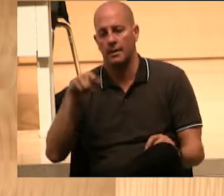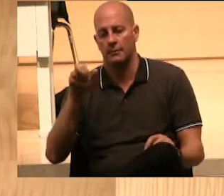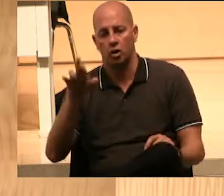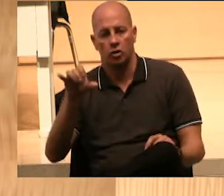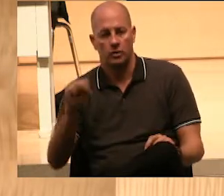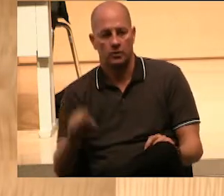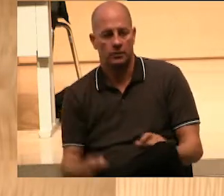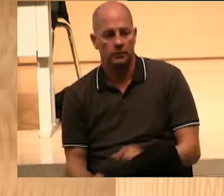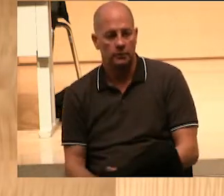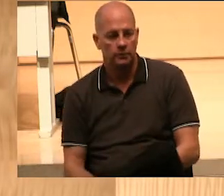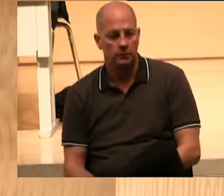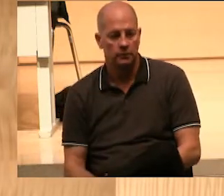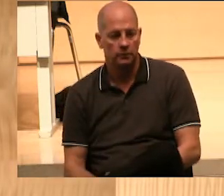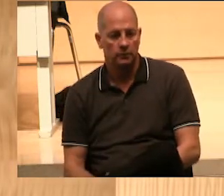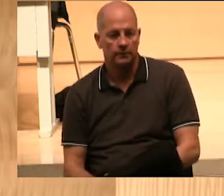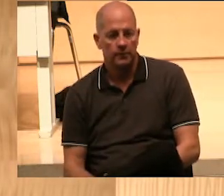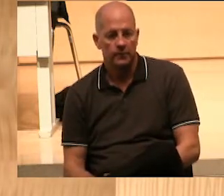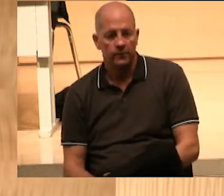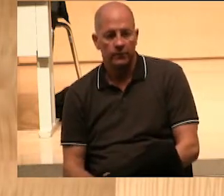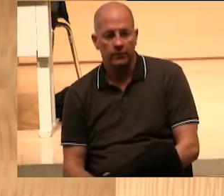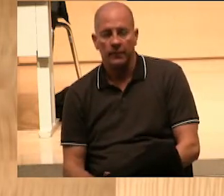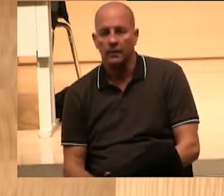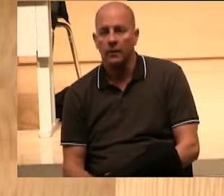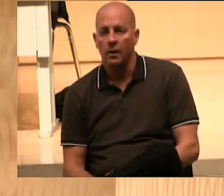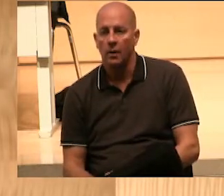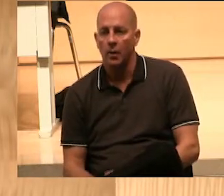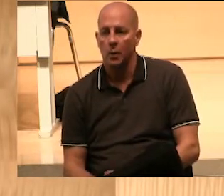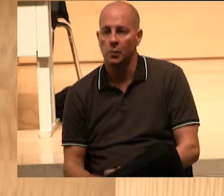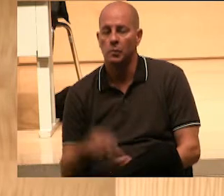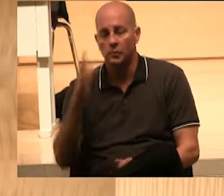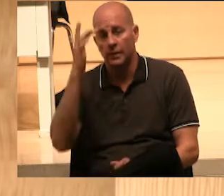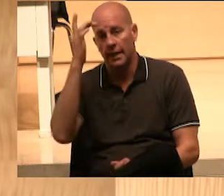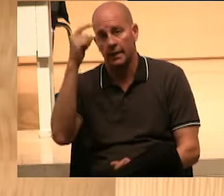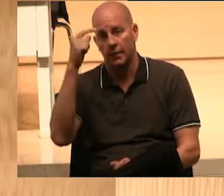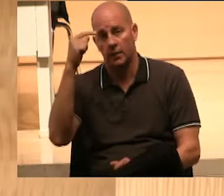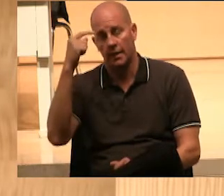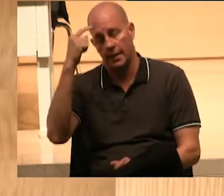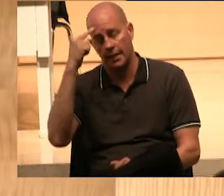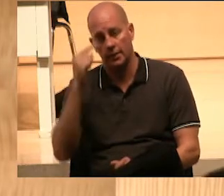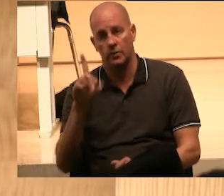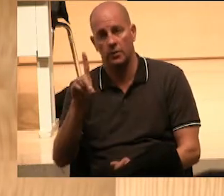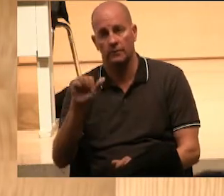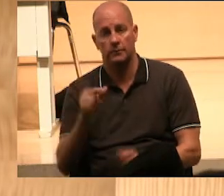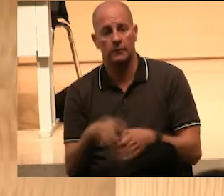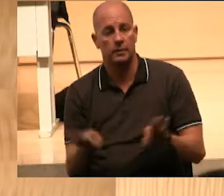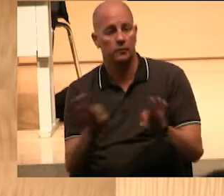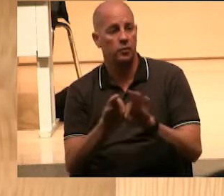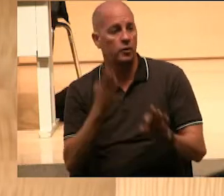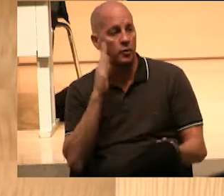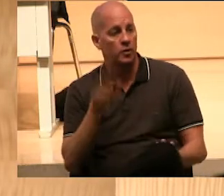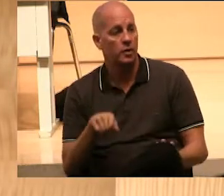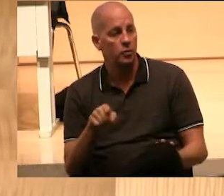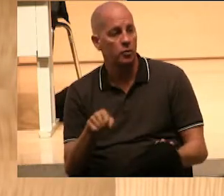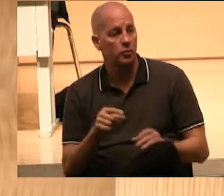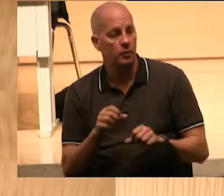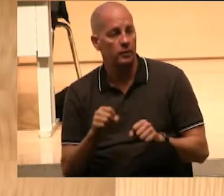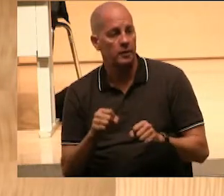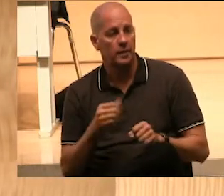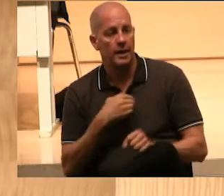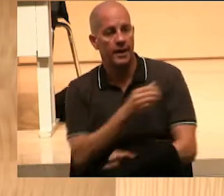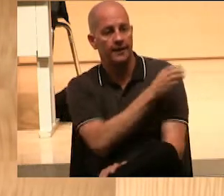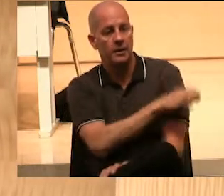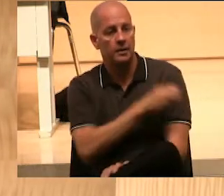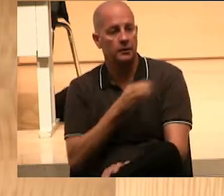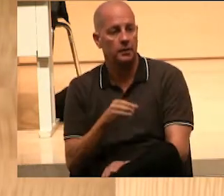I'm going to go through this quickly. With intellectual disabilities, I think the important thing to know is these have to be confirmed by both clinical assessment